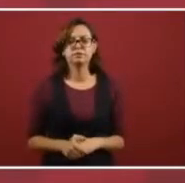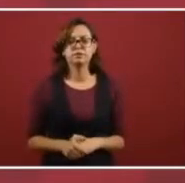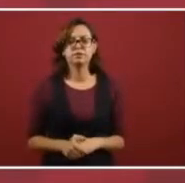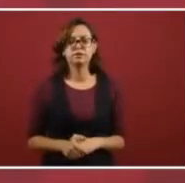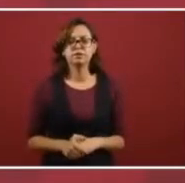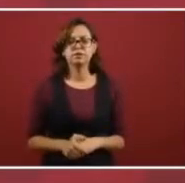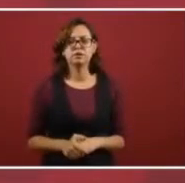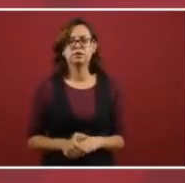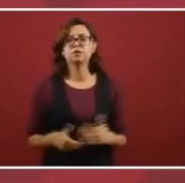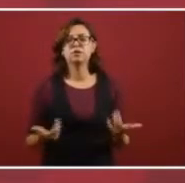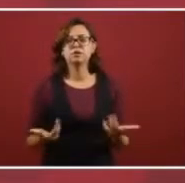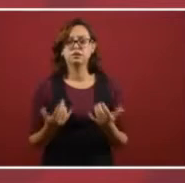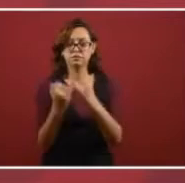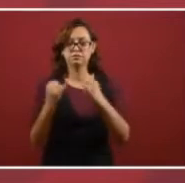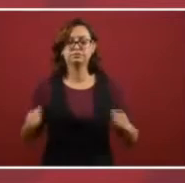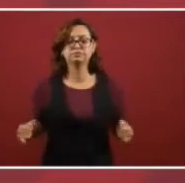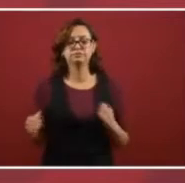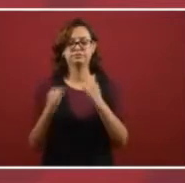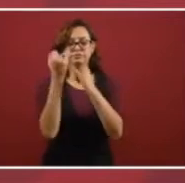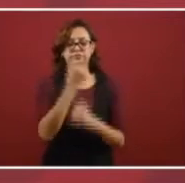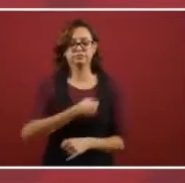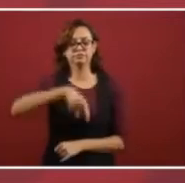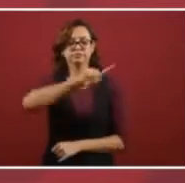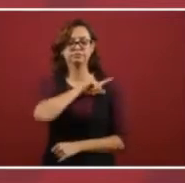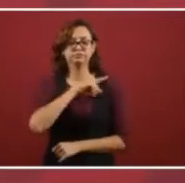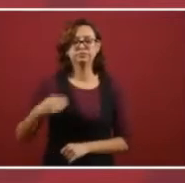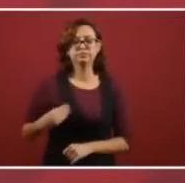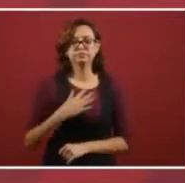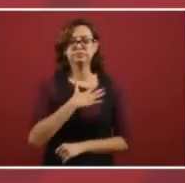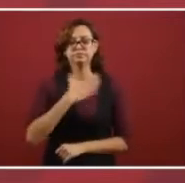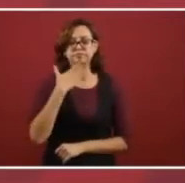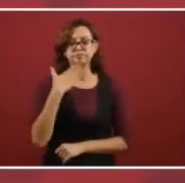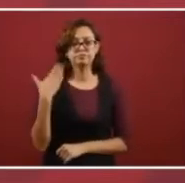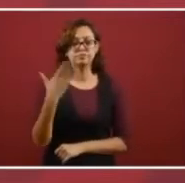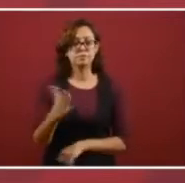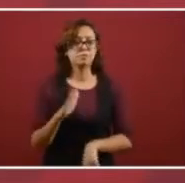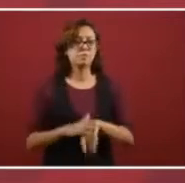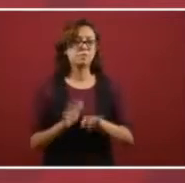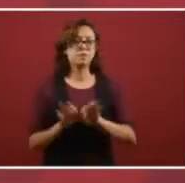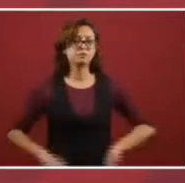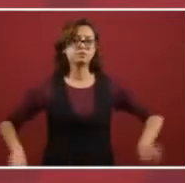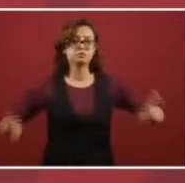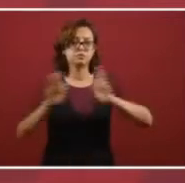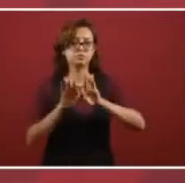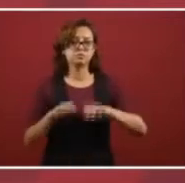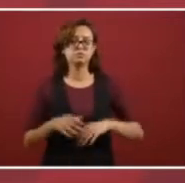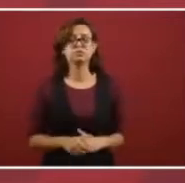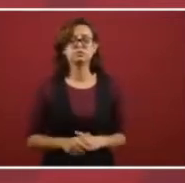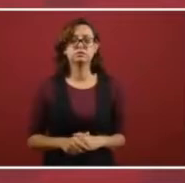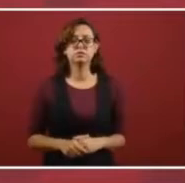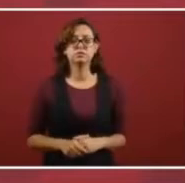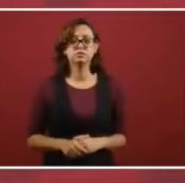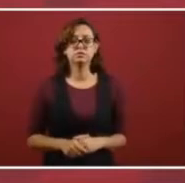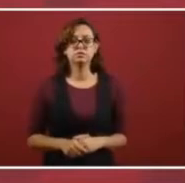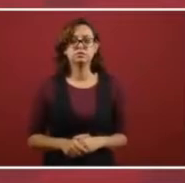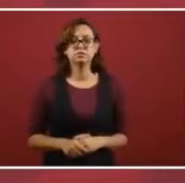the Institute of well-being, which is fundamental,